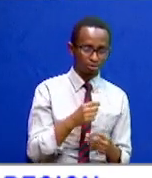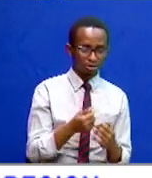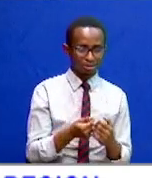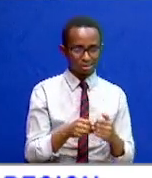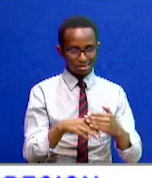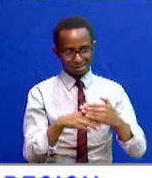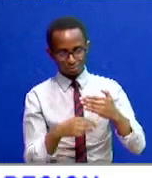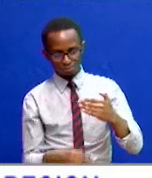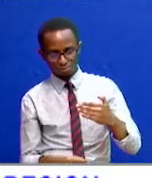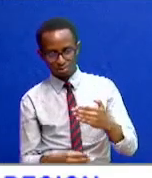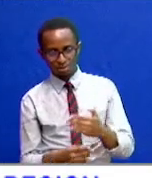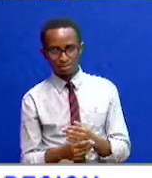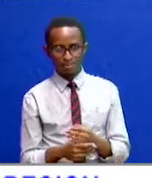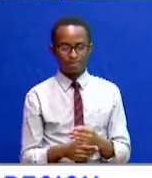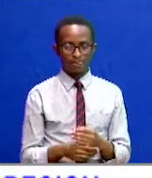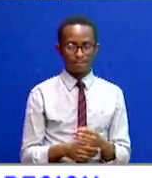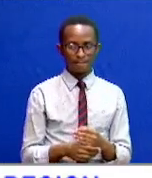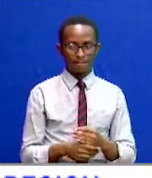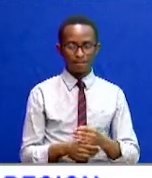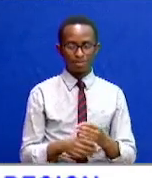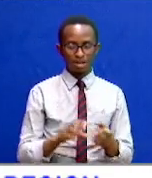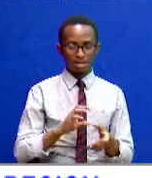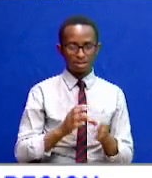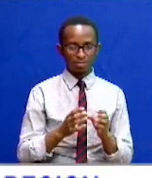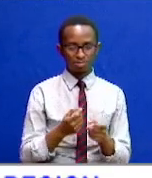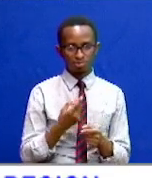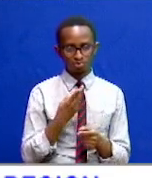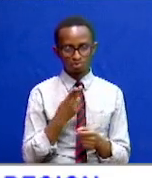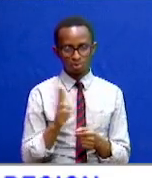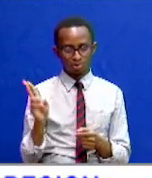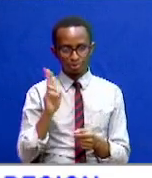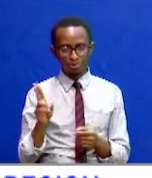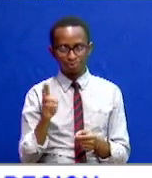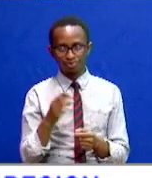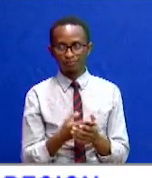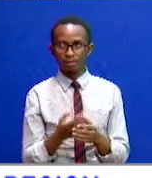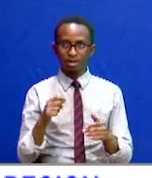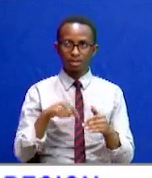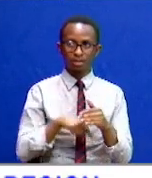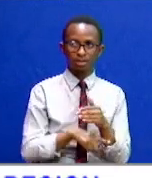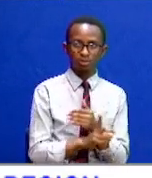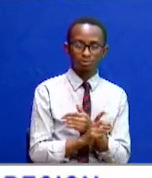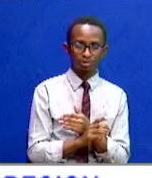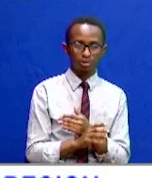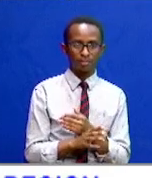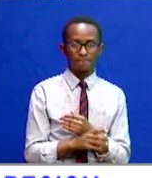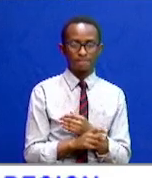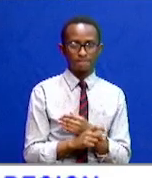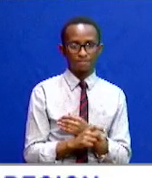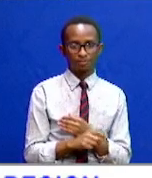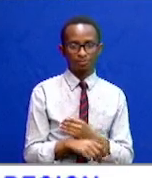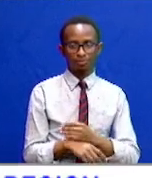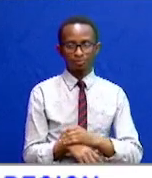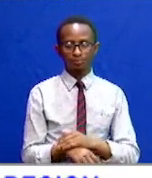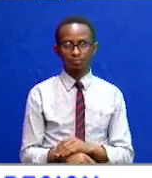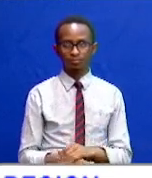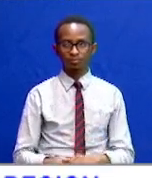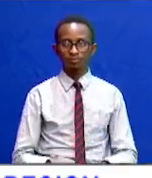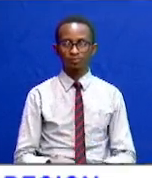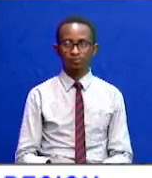locust outbreak, chemical treatment had severe environmental impacts, including on beekeeping. Here is more on the